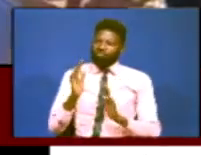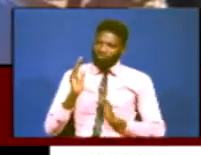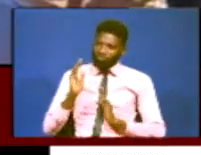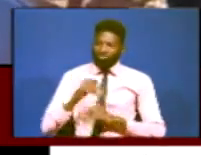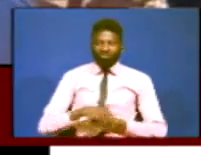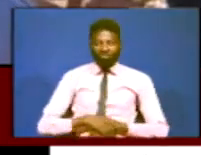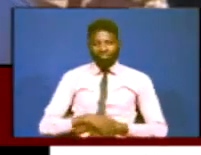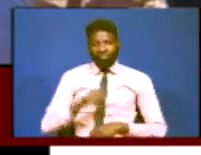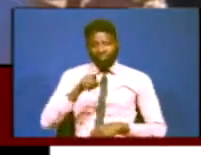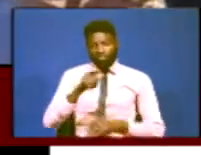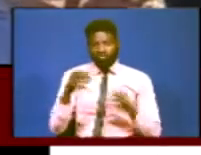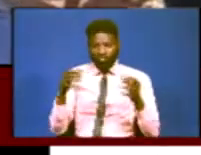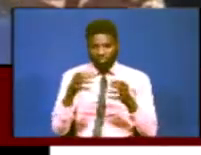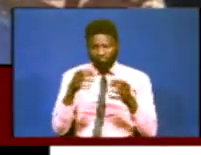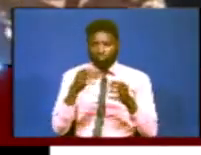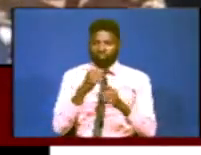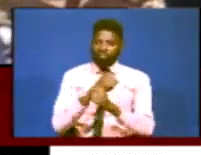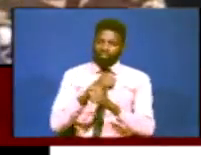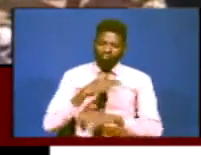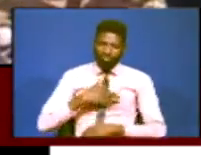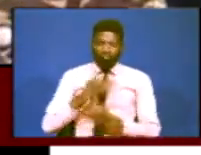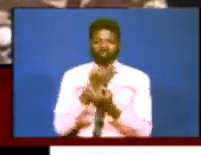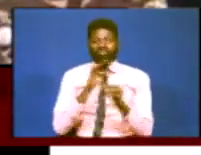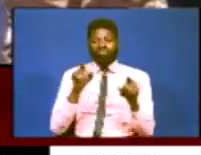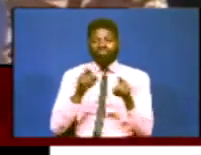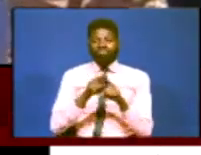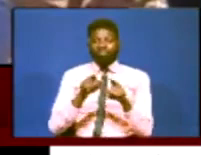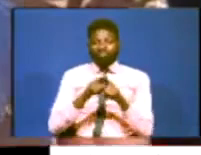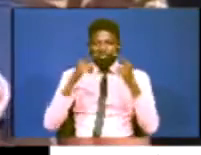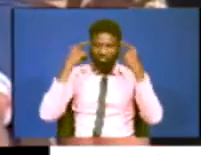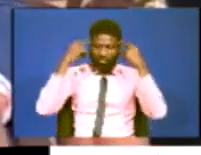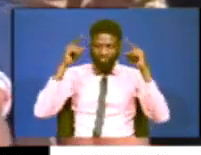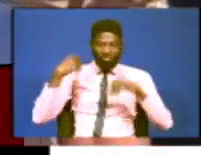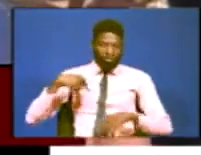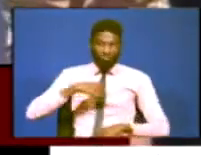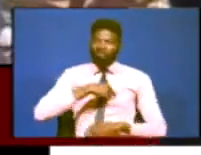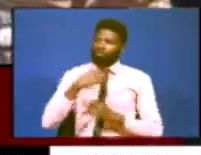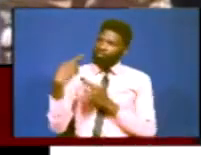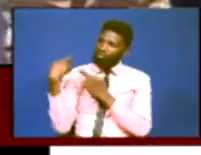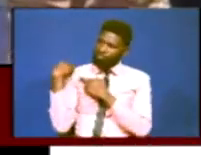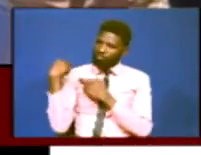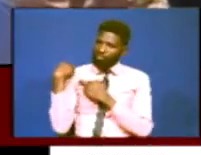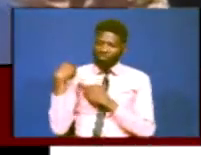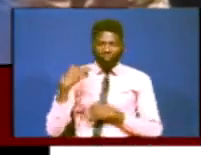prosperity. We therefore have a duty to live up to our respective